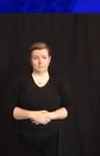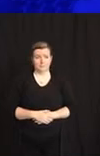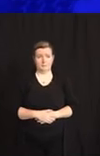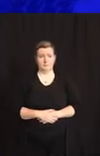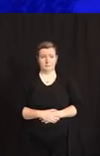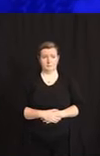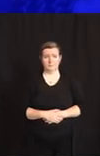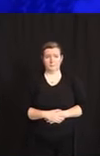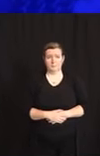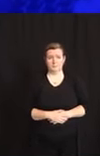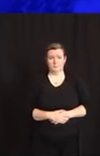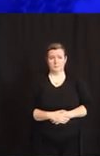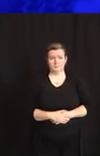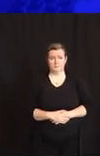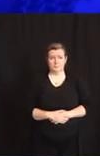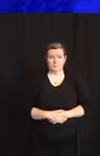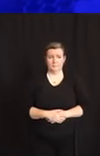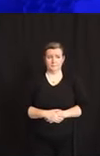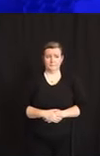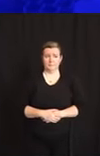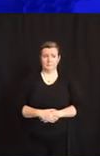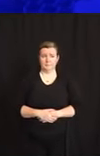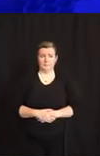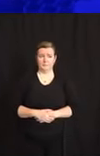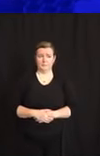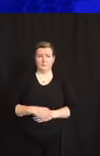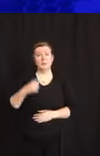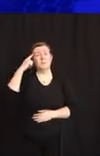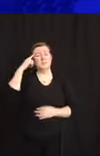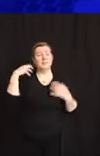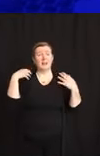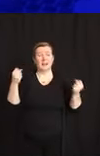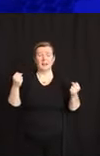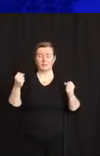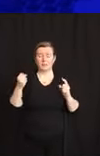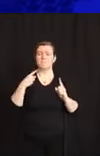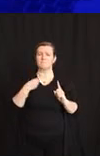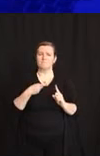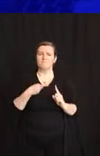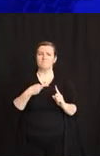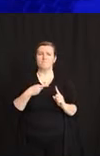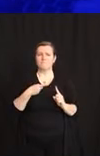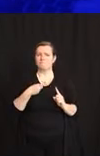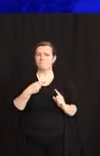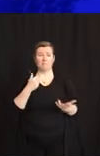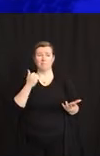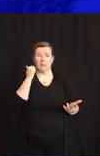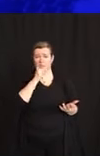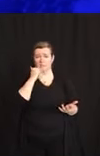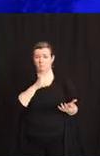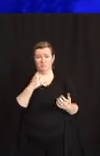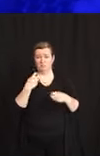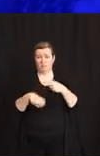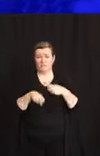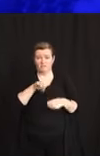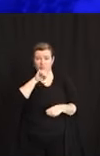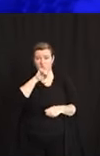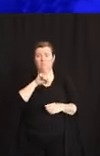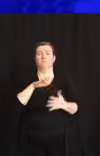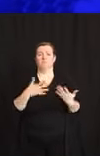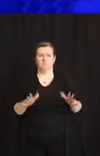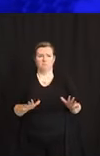month in, and the mental health aspects of this are a daily grind for many. And I just wanted to remind people